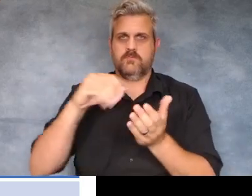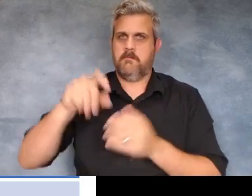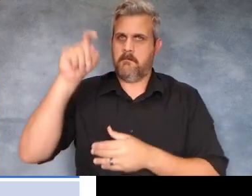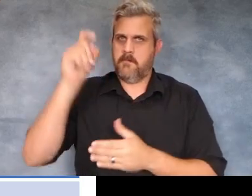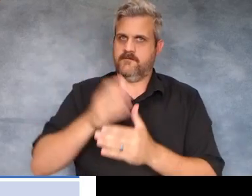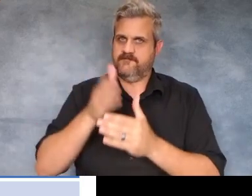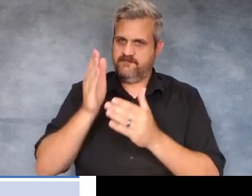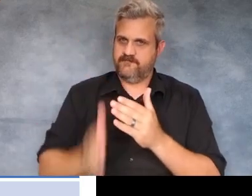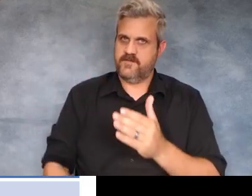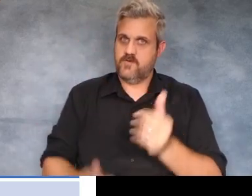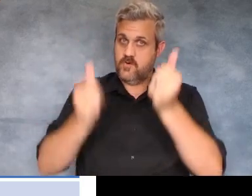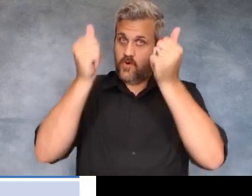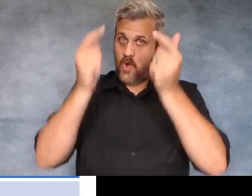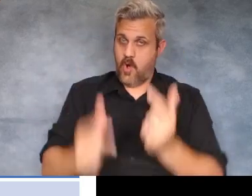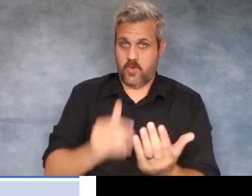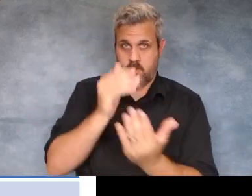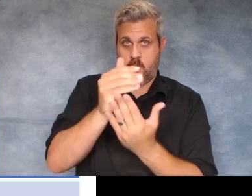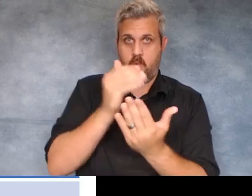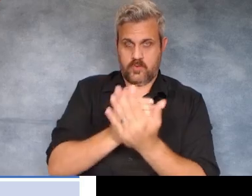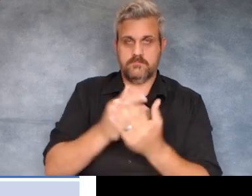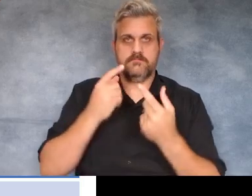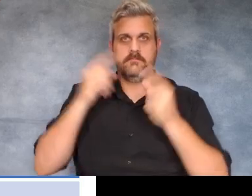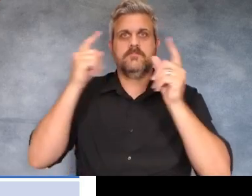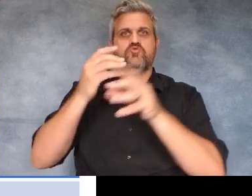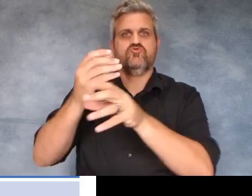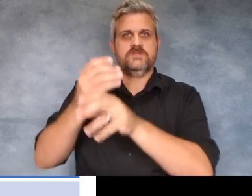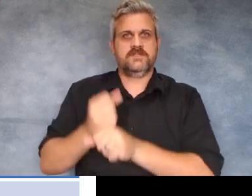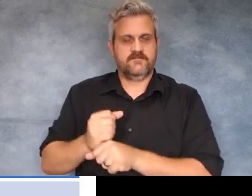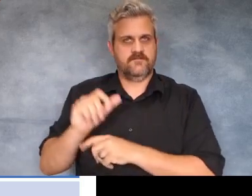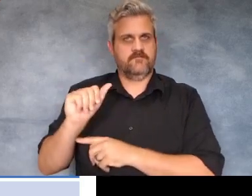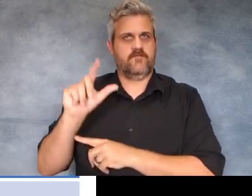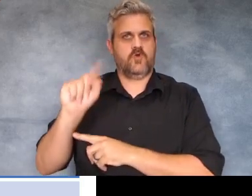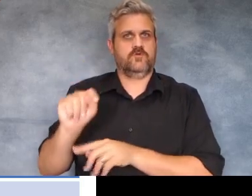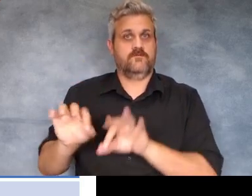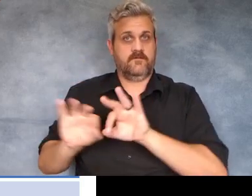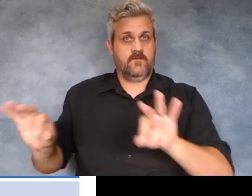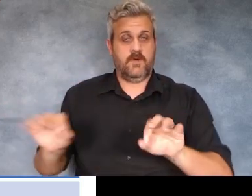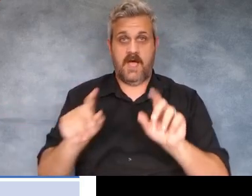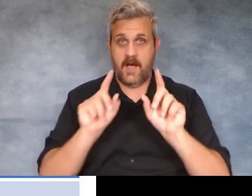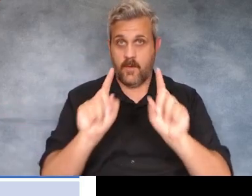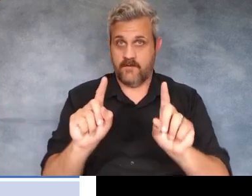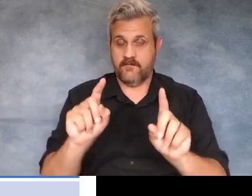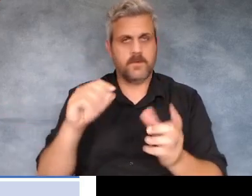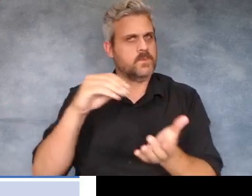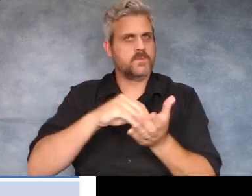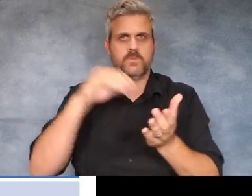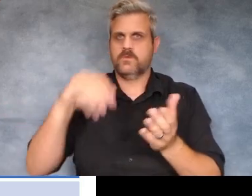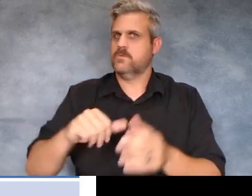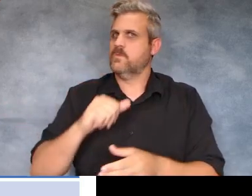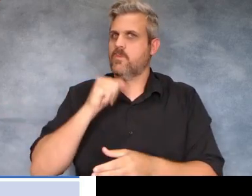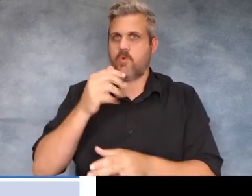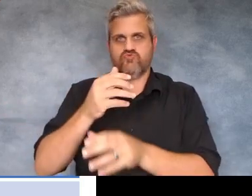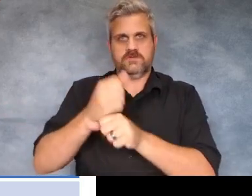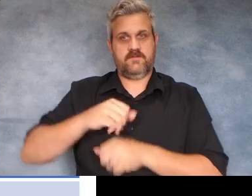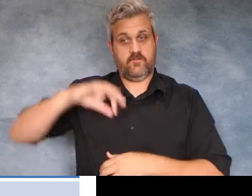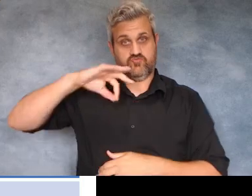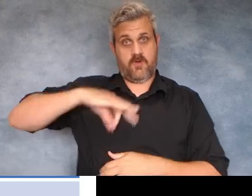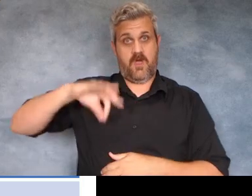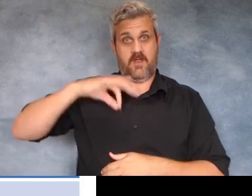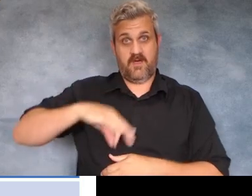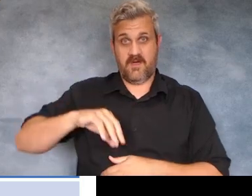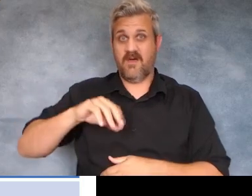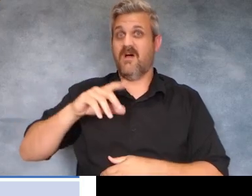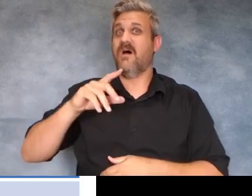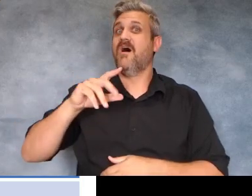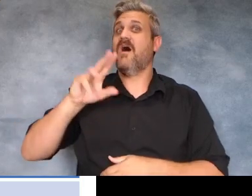courses listed to receive the alternative high school diploma. However, students will not receive course credit unless it is a